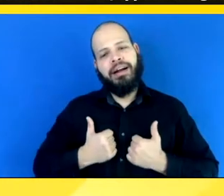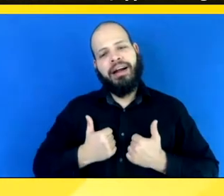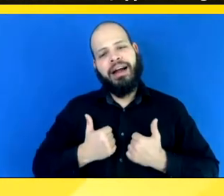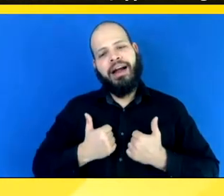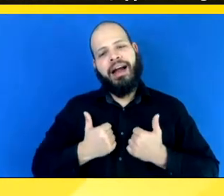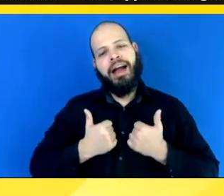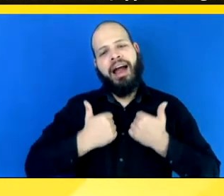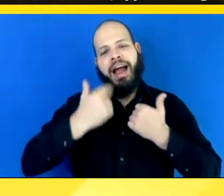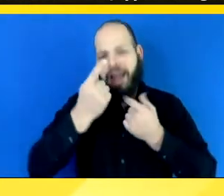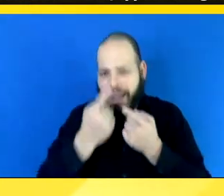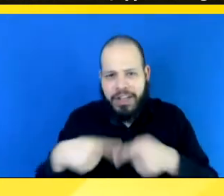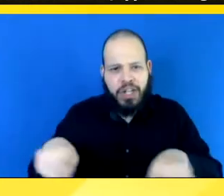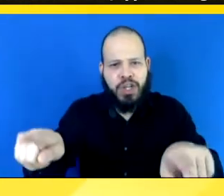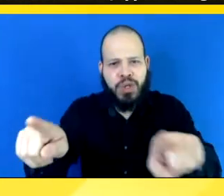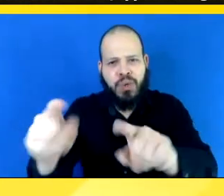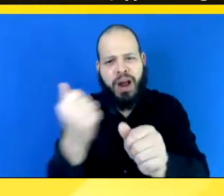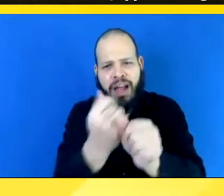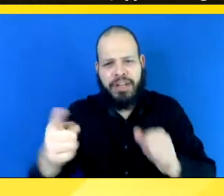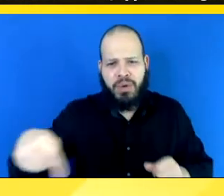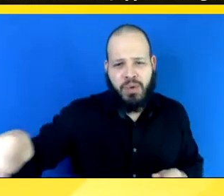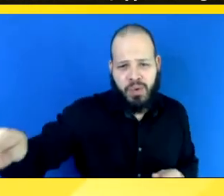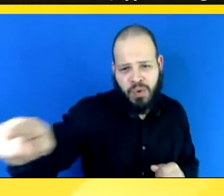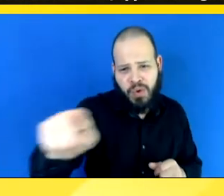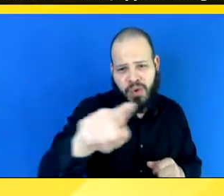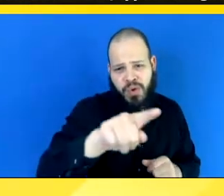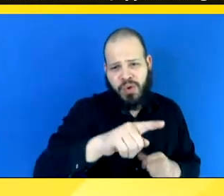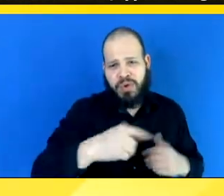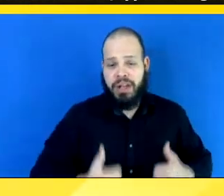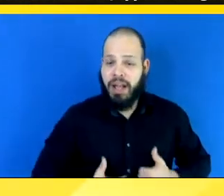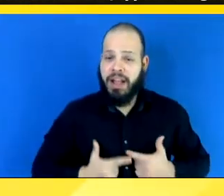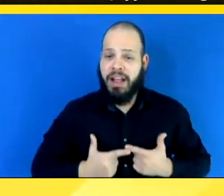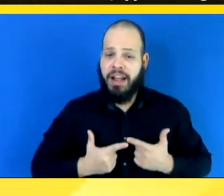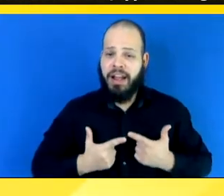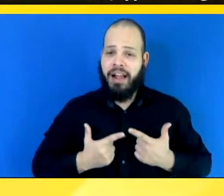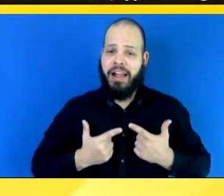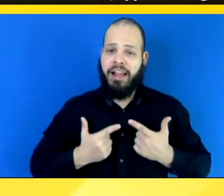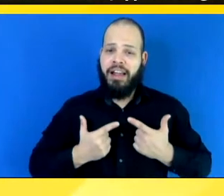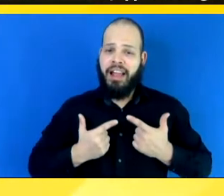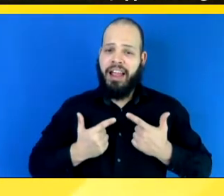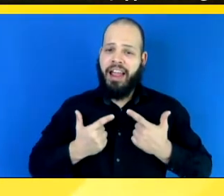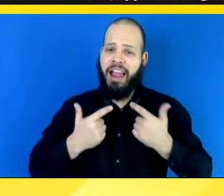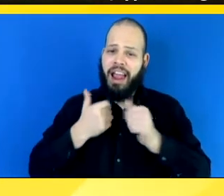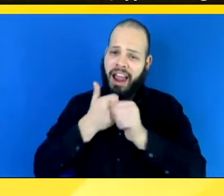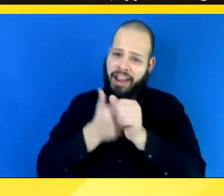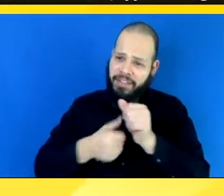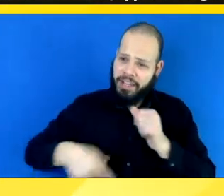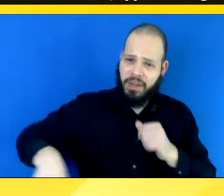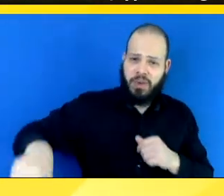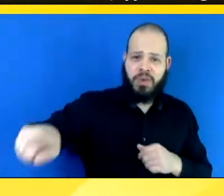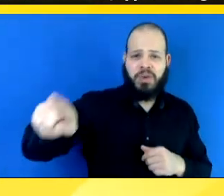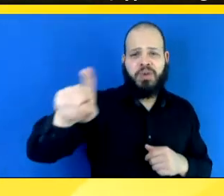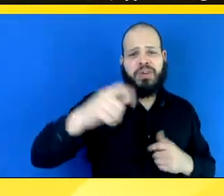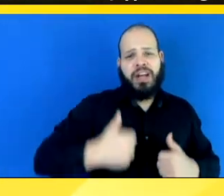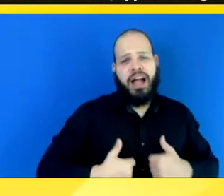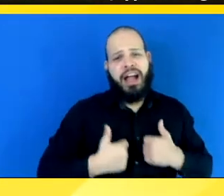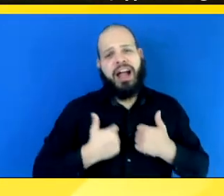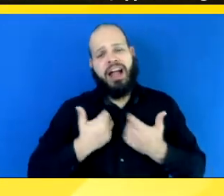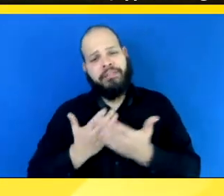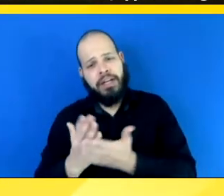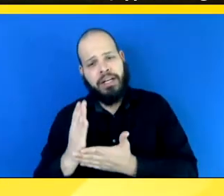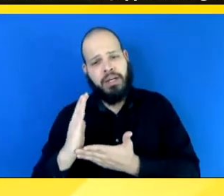Everybody's got a right to, I'm singing, everybody's got a right to